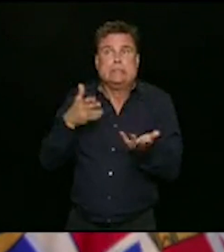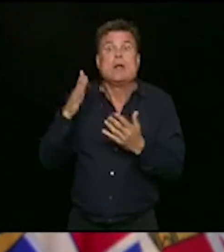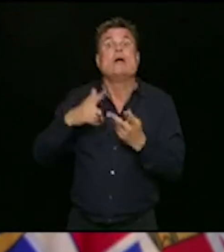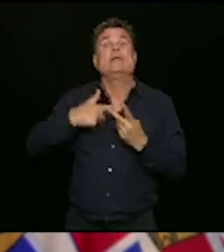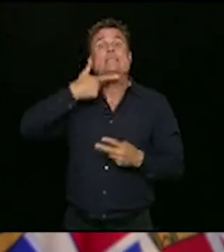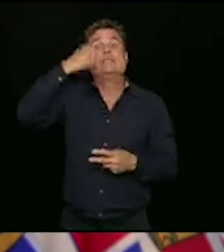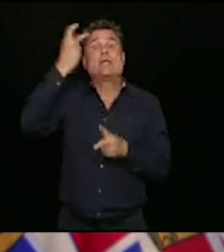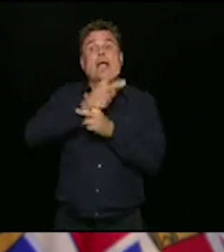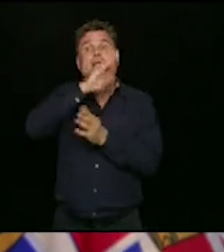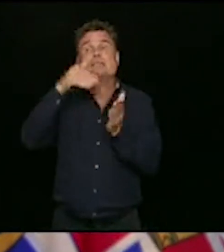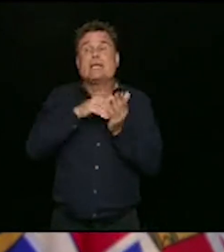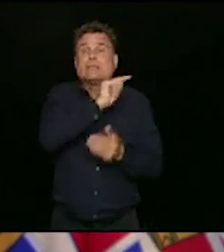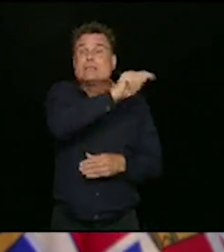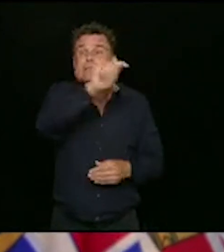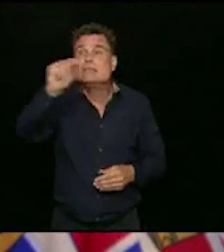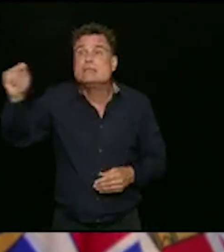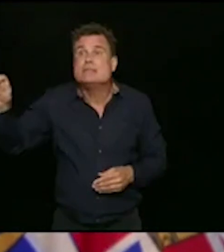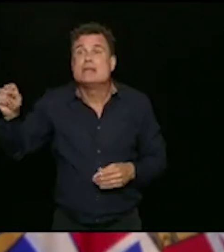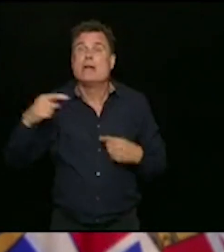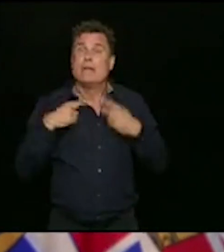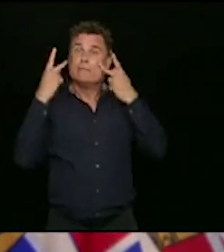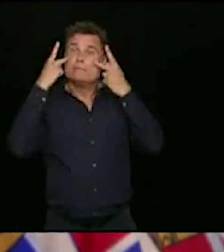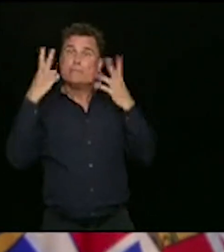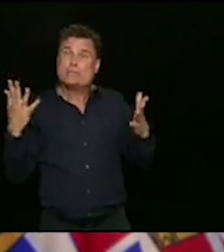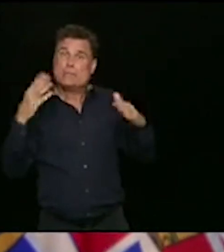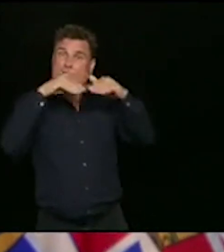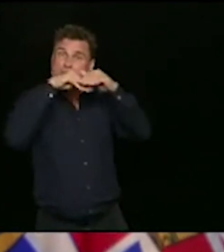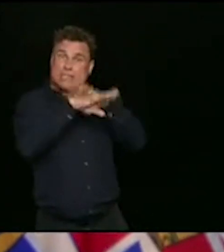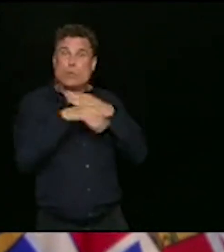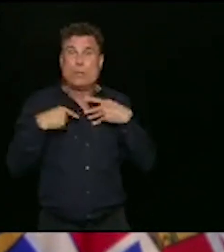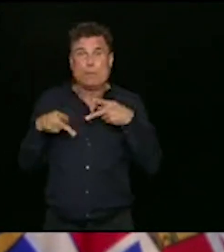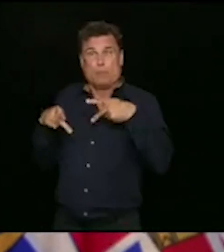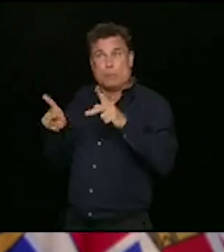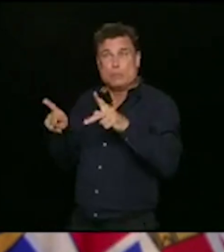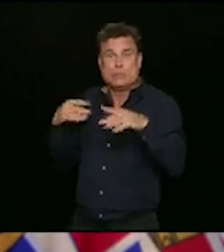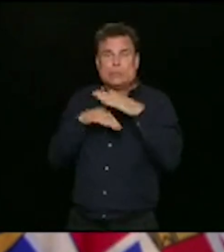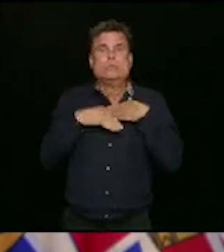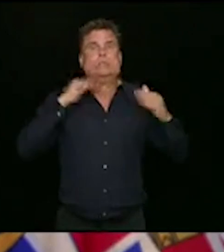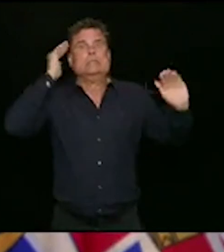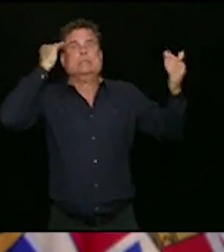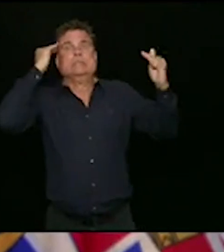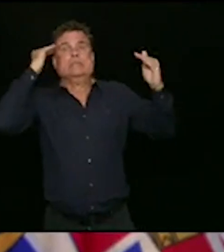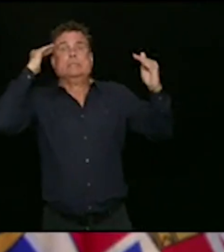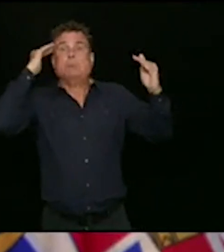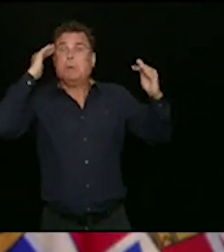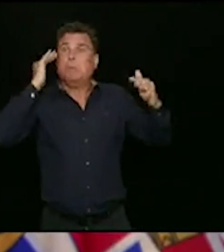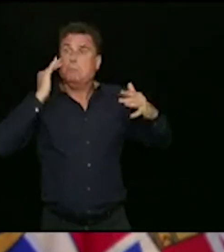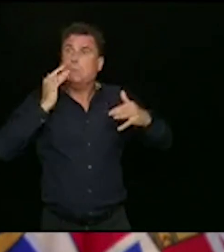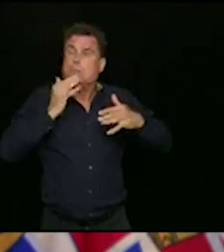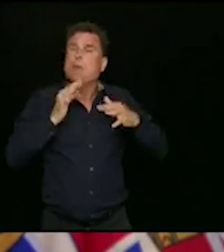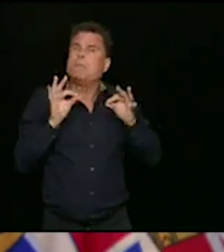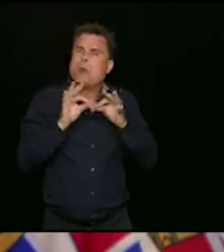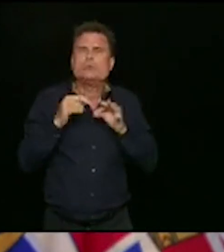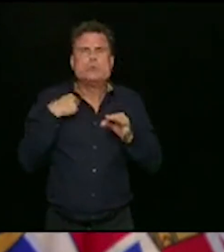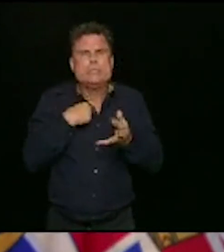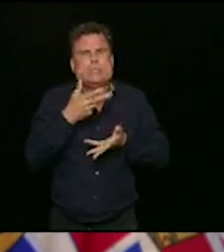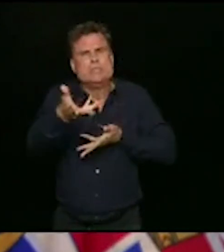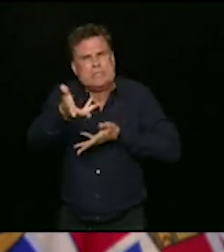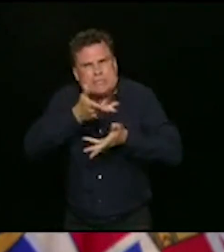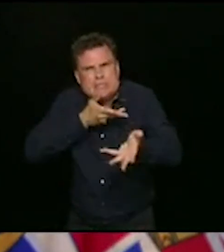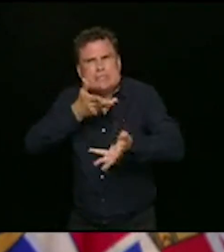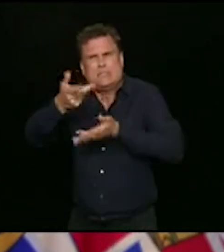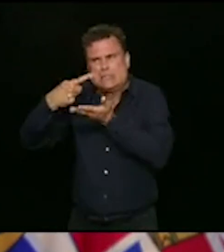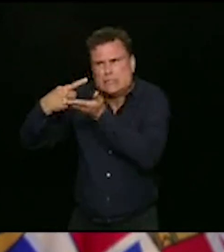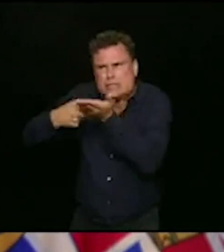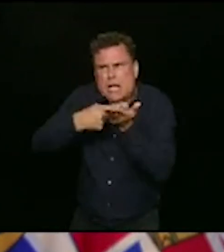long-term care. But we need to live with those anxieties. We need to talk through them. We need to remind ourselves what we know, and that's